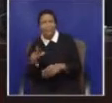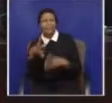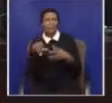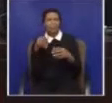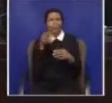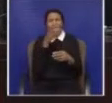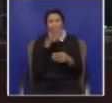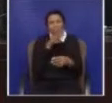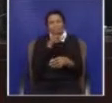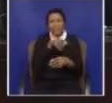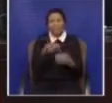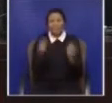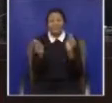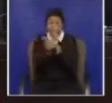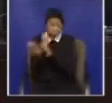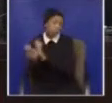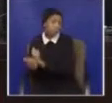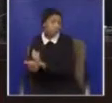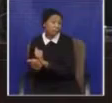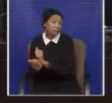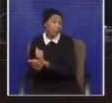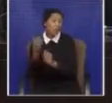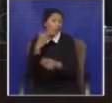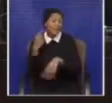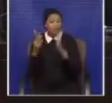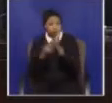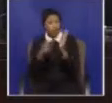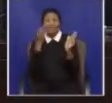so. By June 2020, there had been